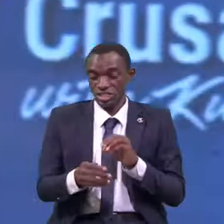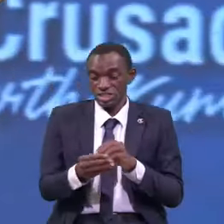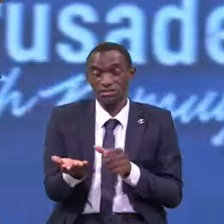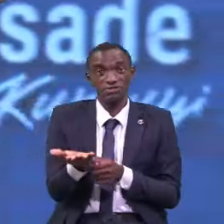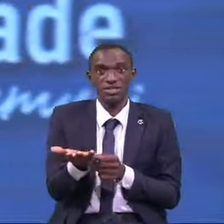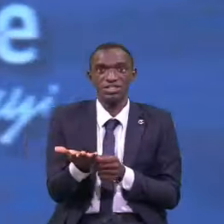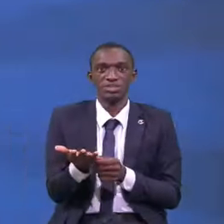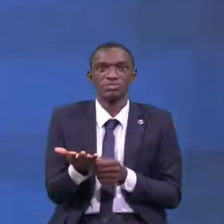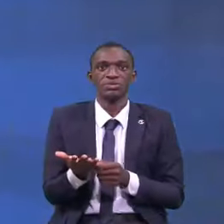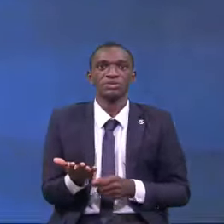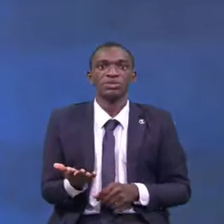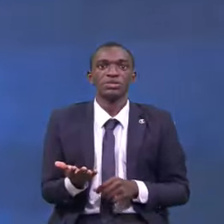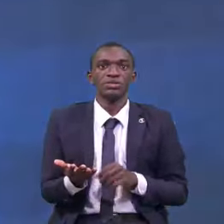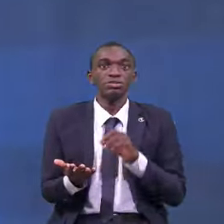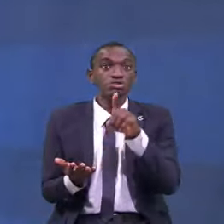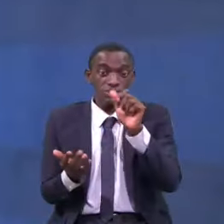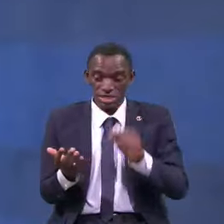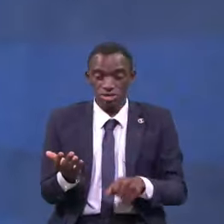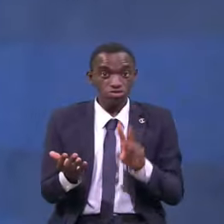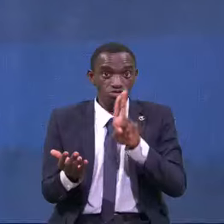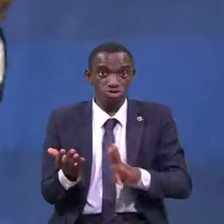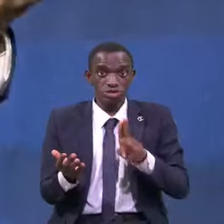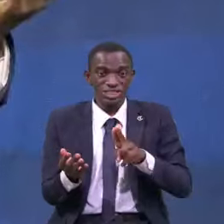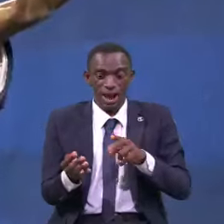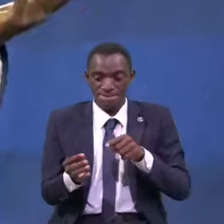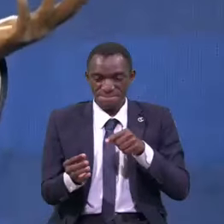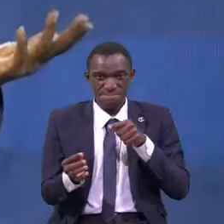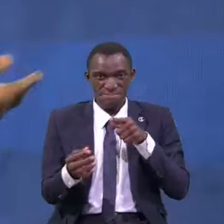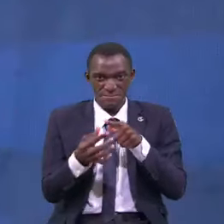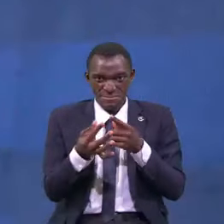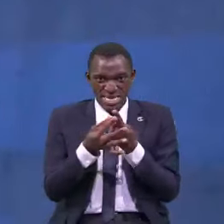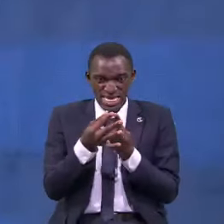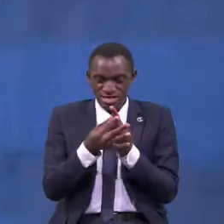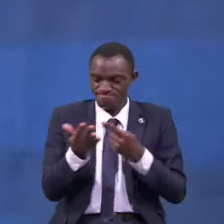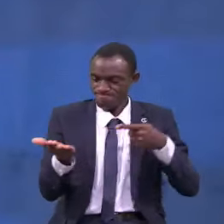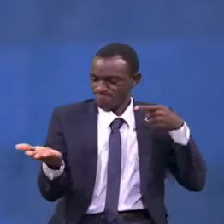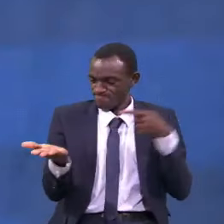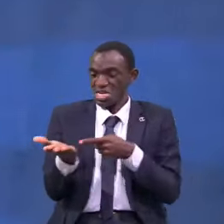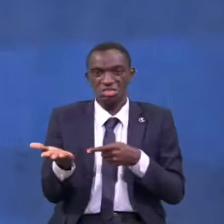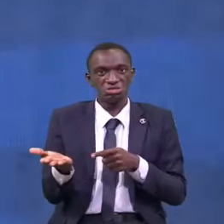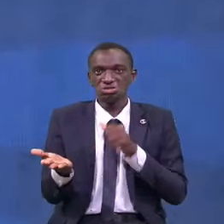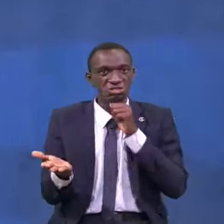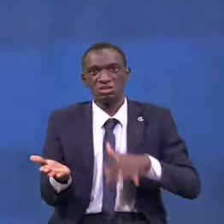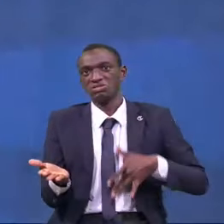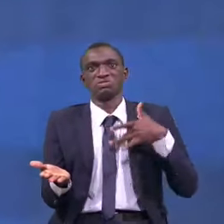You can use a pin to pinch him insensitive.